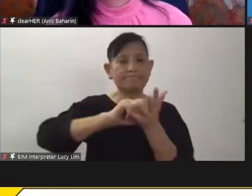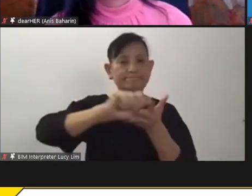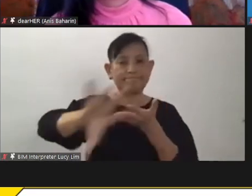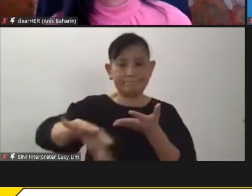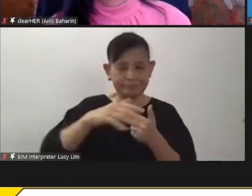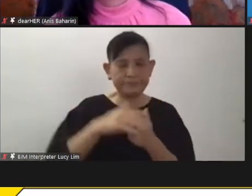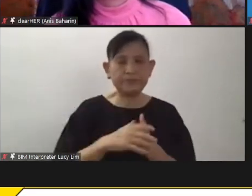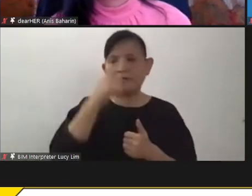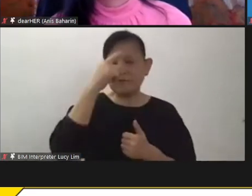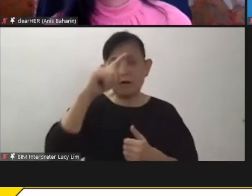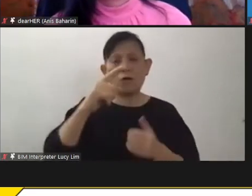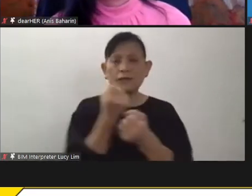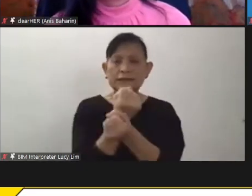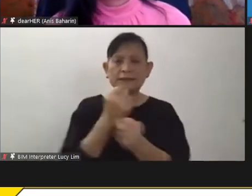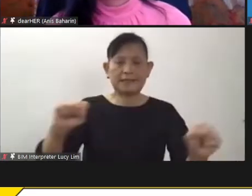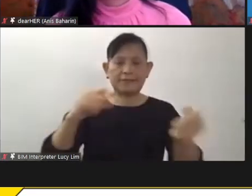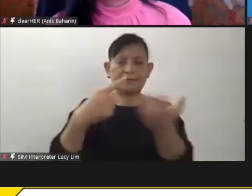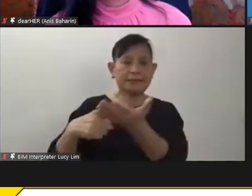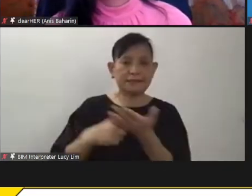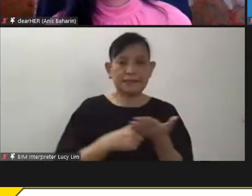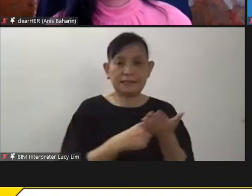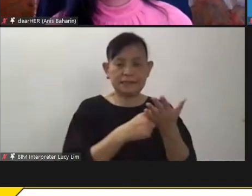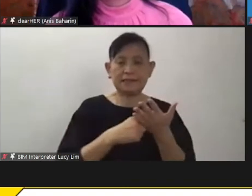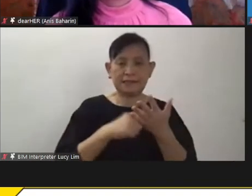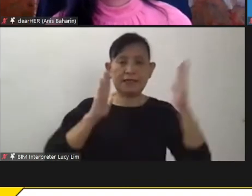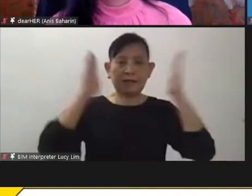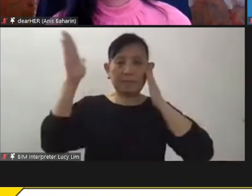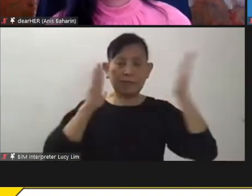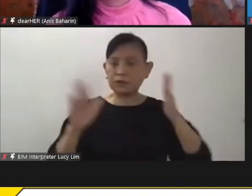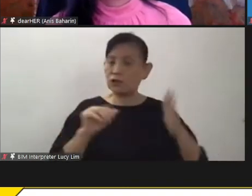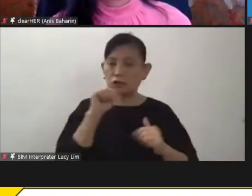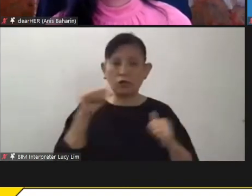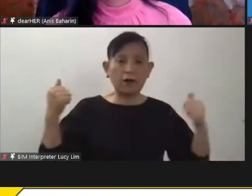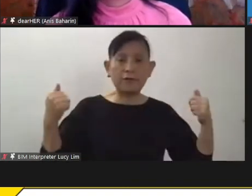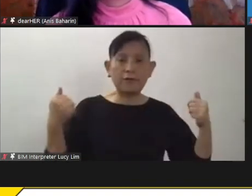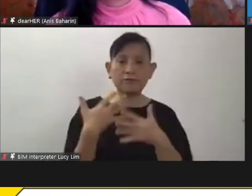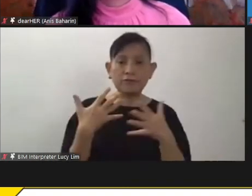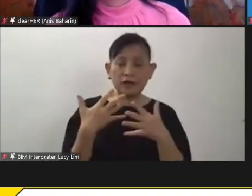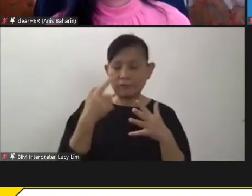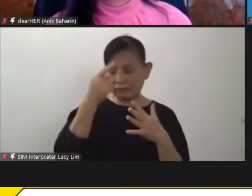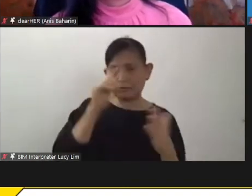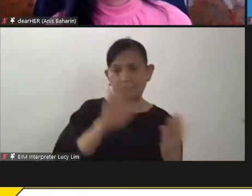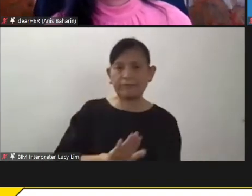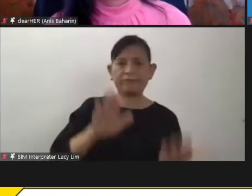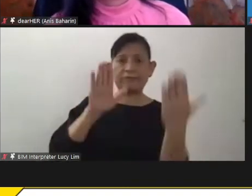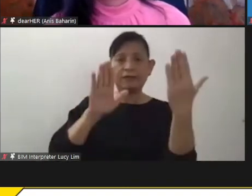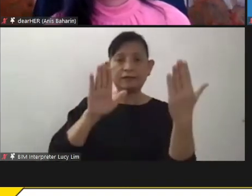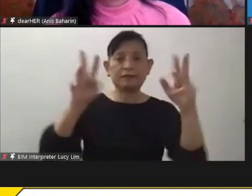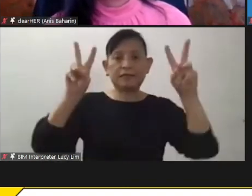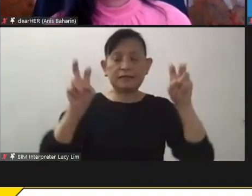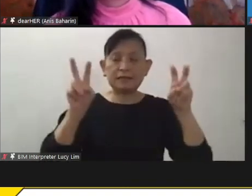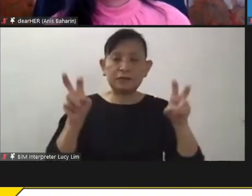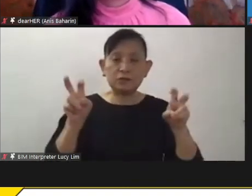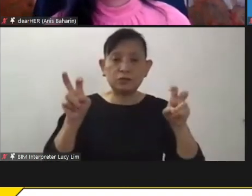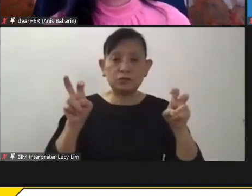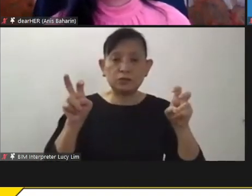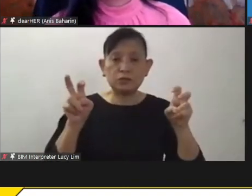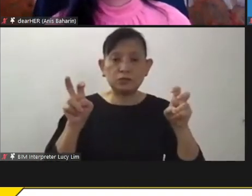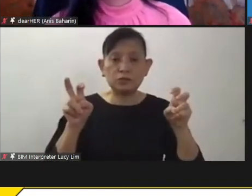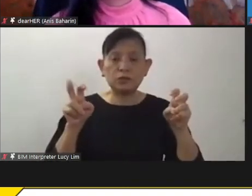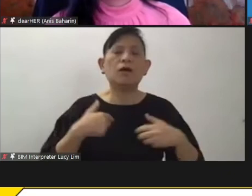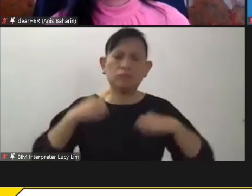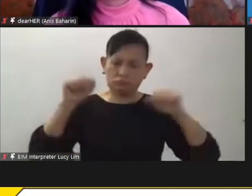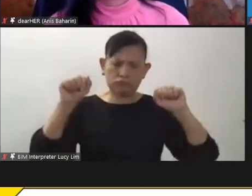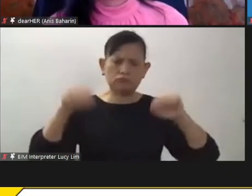a safer discussion amongst Malaysia, and we shouldn't be afraid to approach those issues, because it can, we can talk